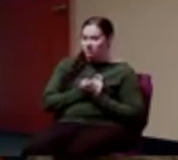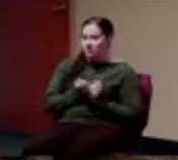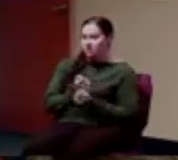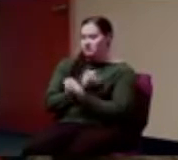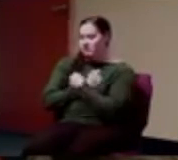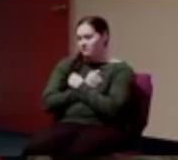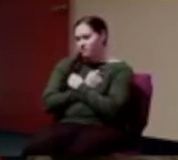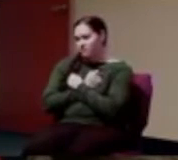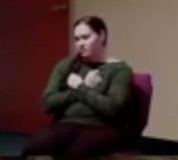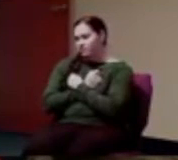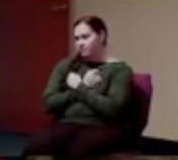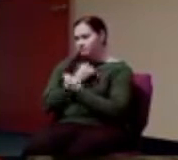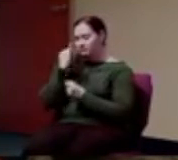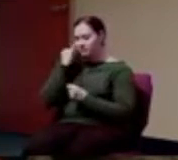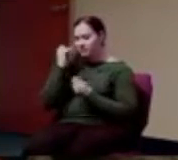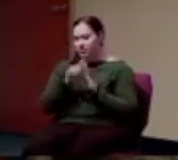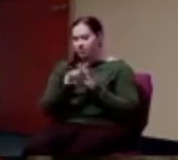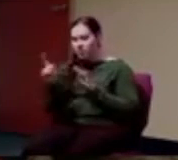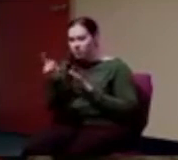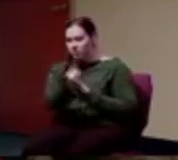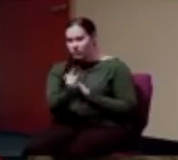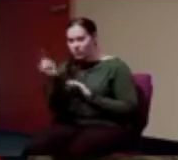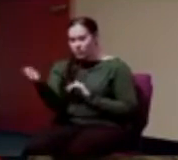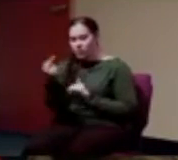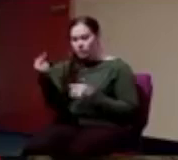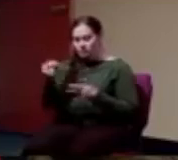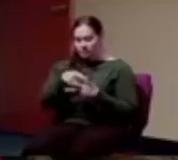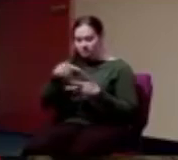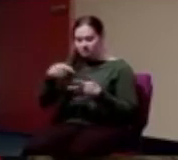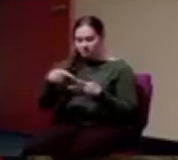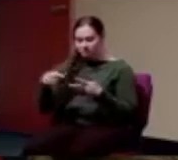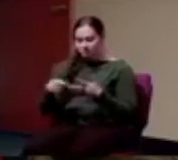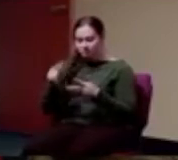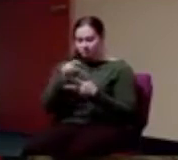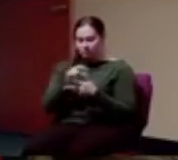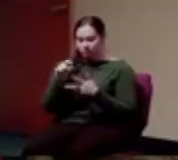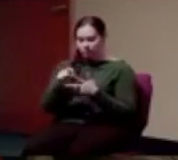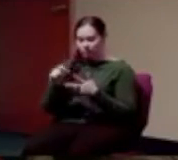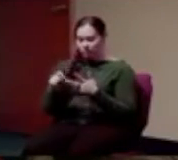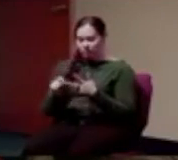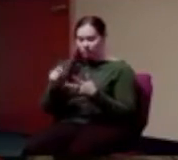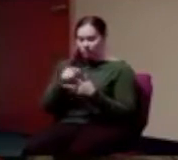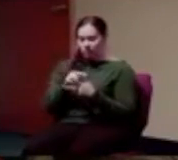And if you walk away with nothing else this morning, I want you to walk away with these three words: choose to love.